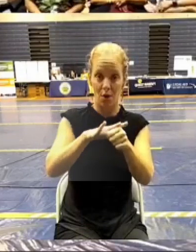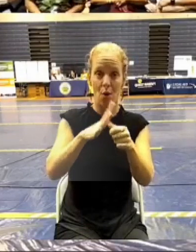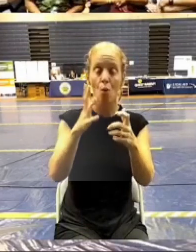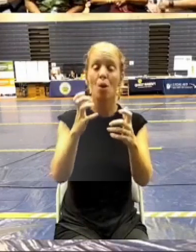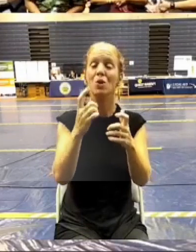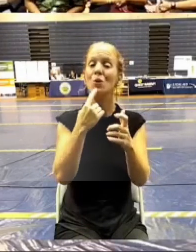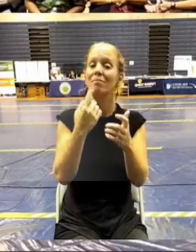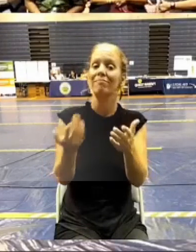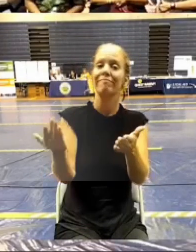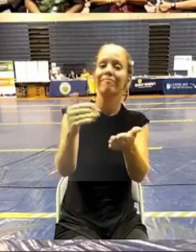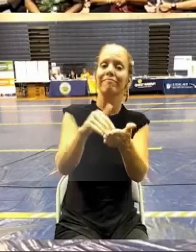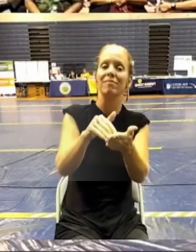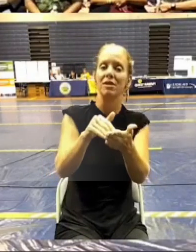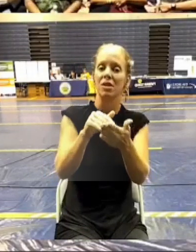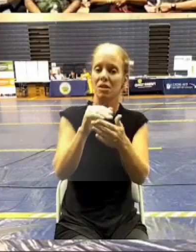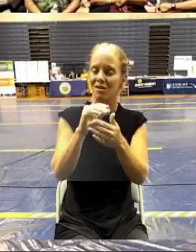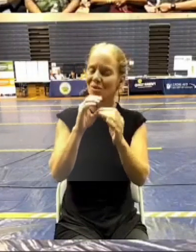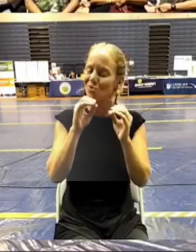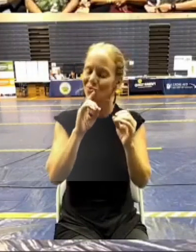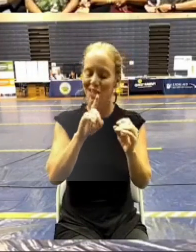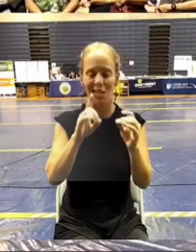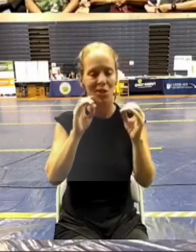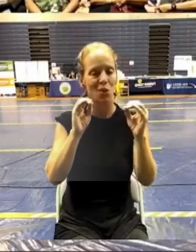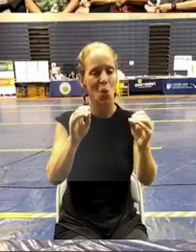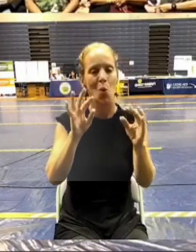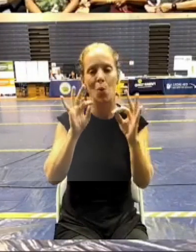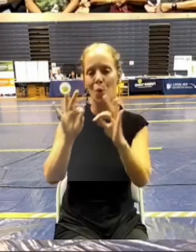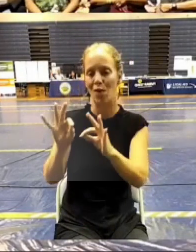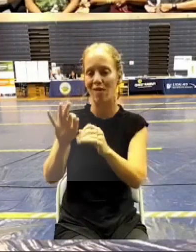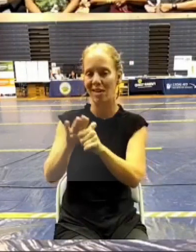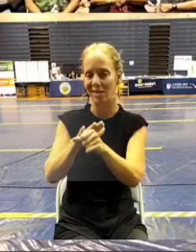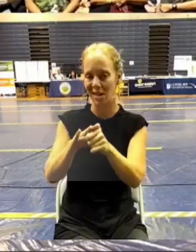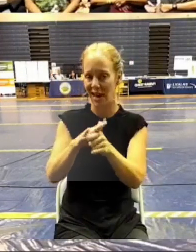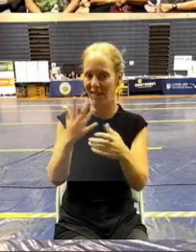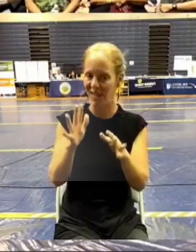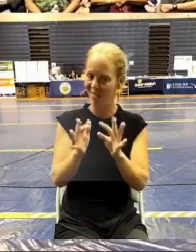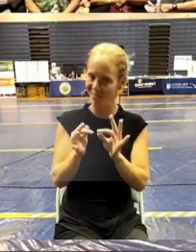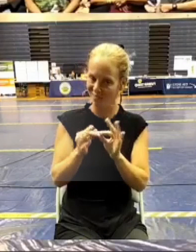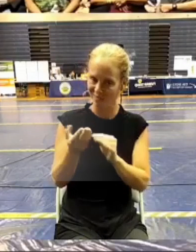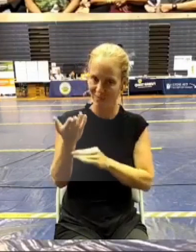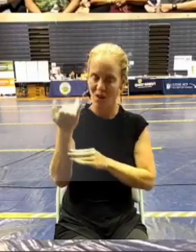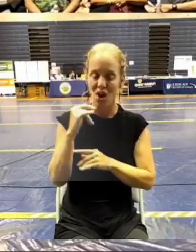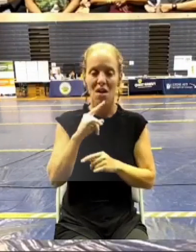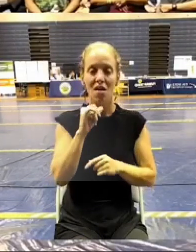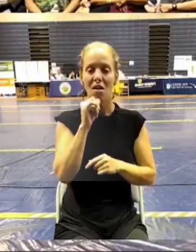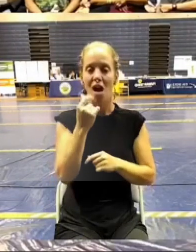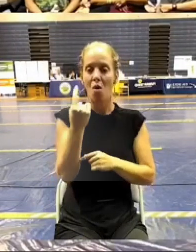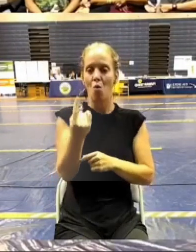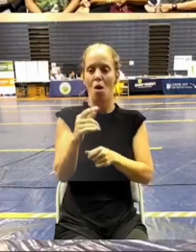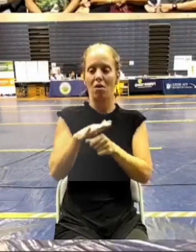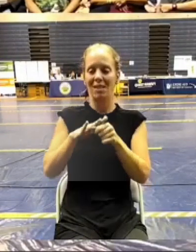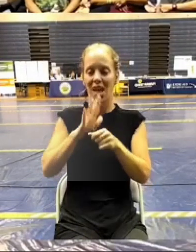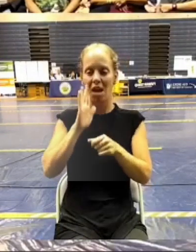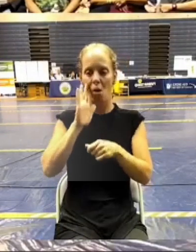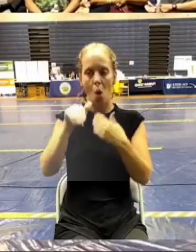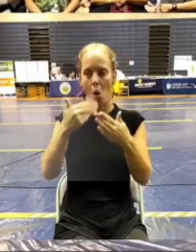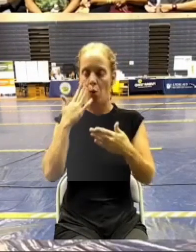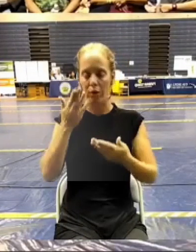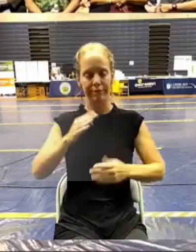really reiterate that there is no perfect site. This has been mentioned before. Not one site is going to make everybody